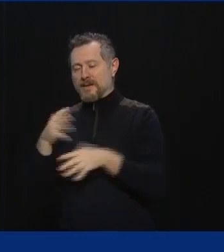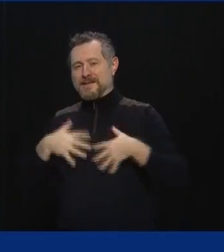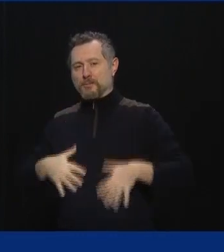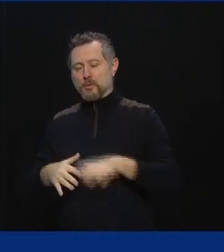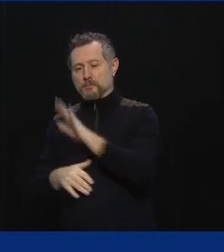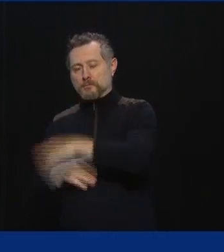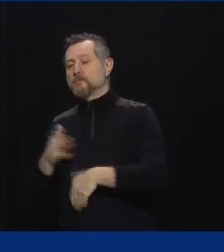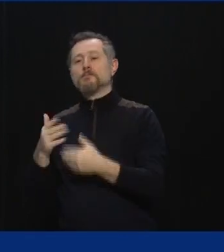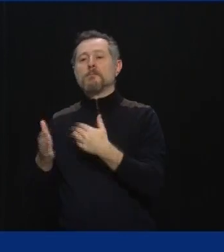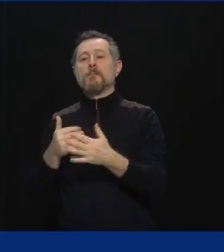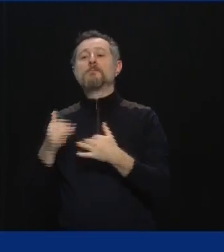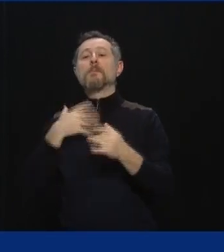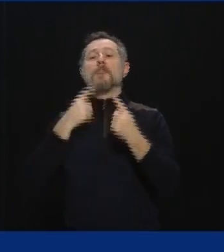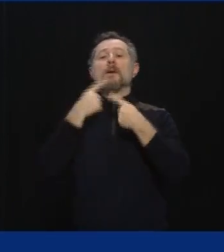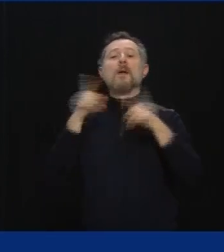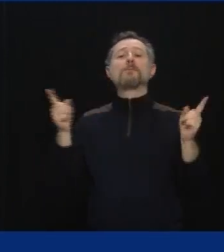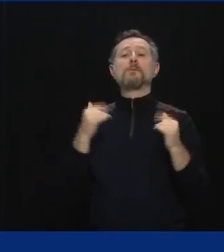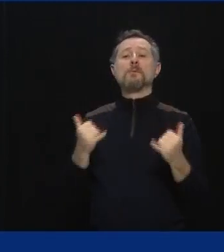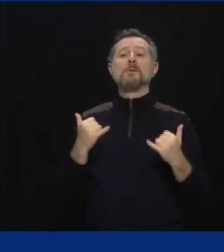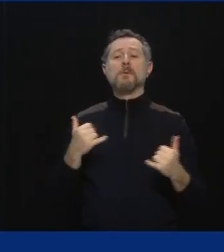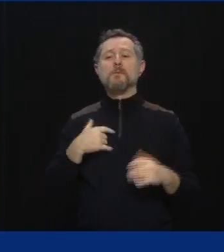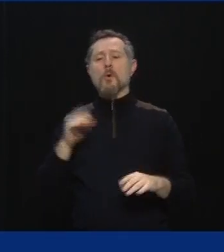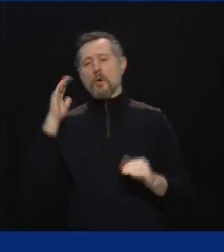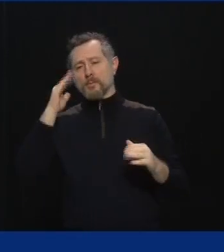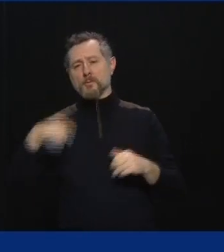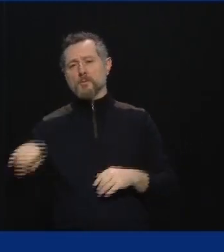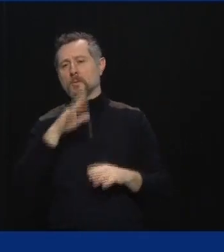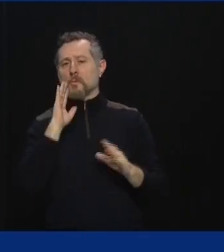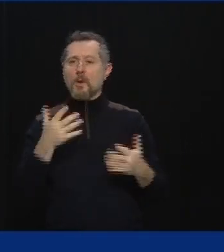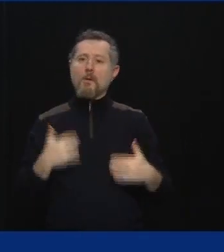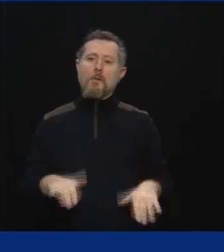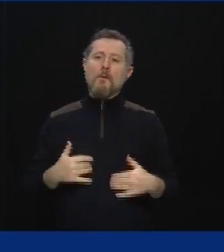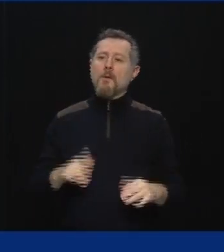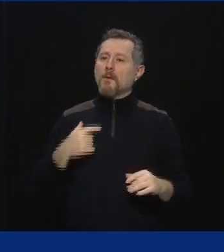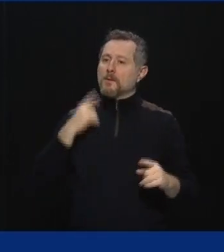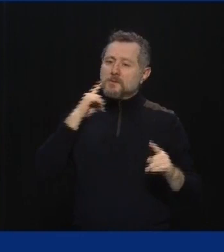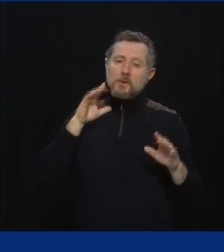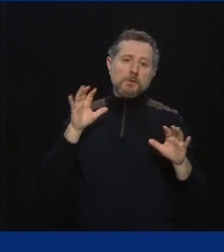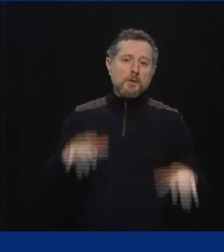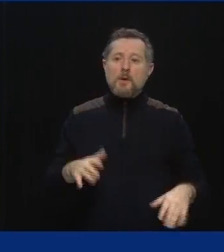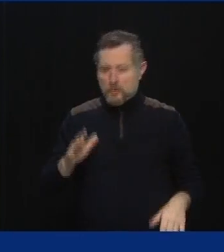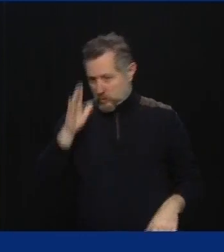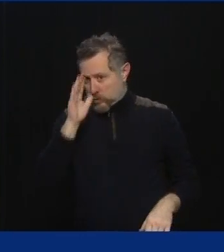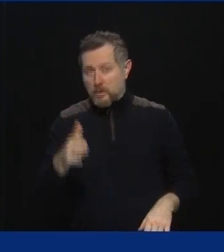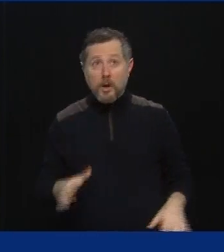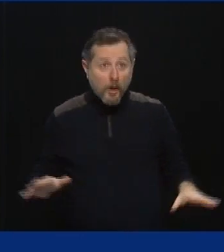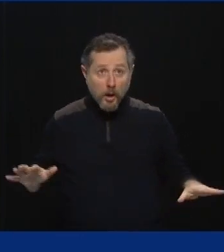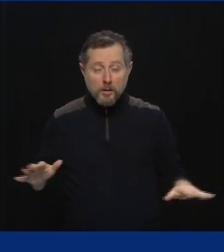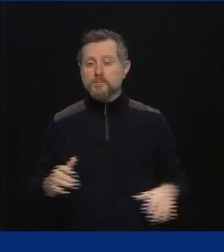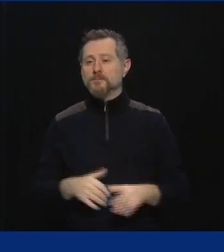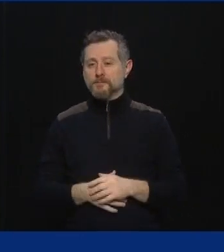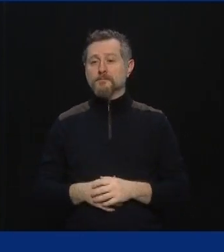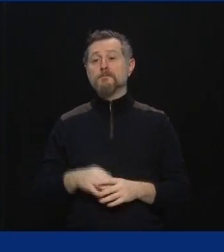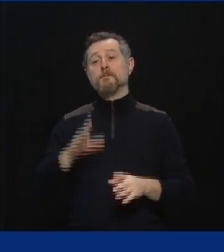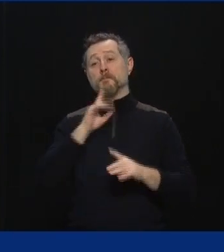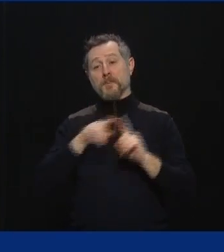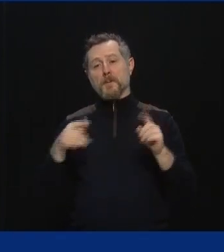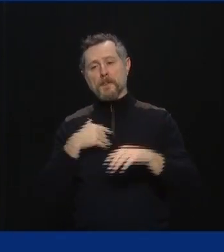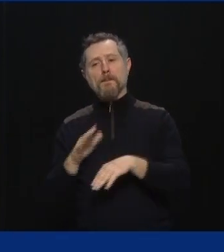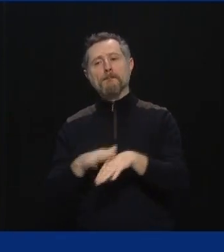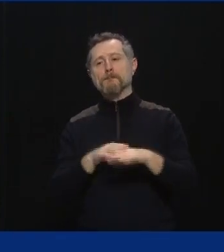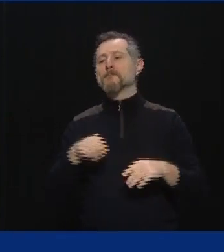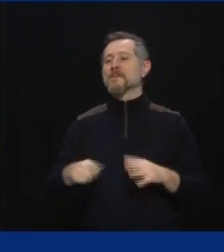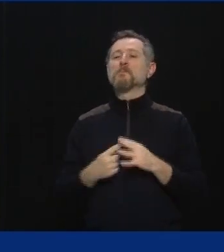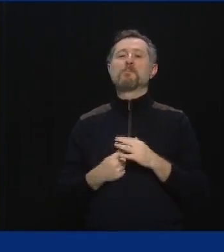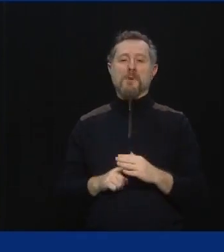here today is something that is hopefully jaw-dropping for people. I want them to know that this is just the beginning. I'll be speaking